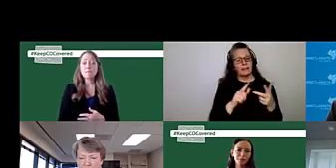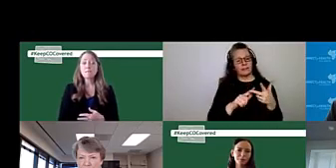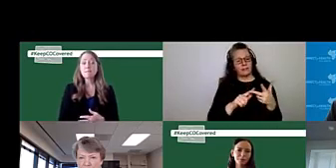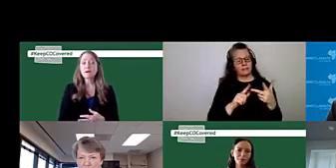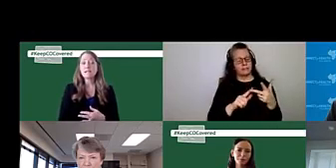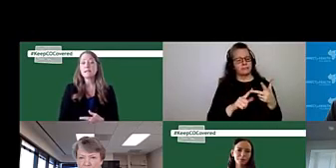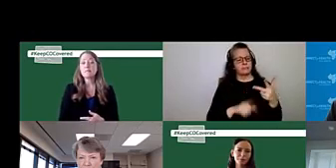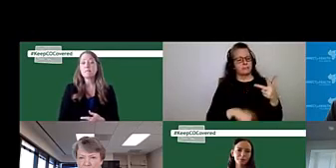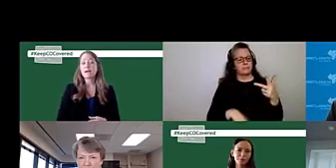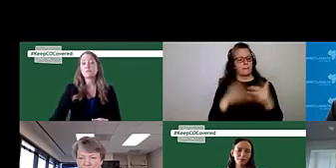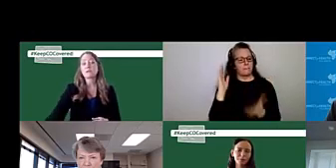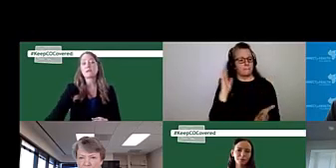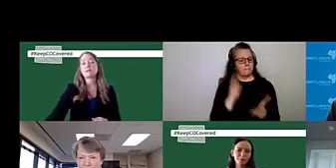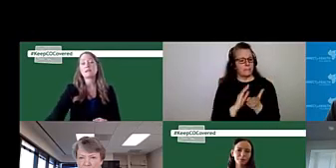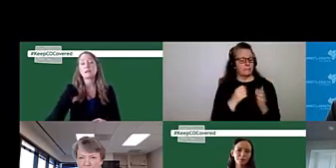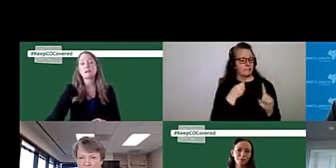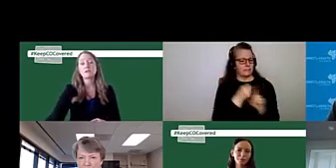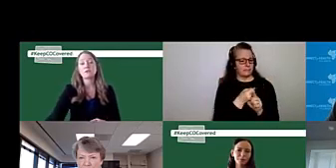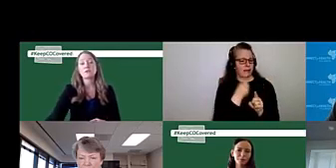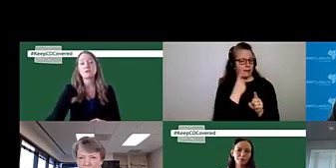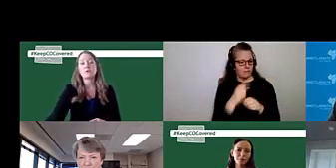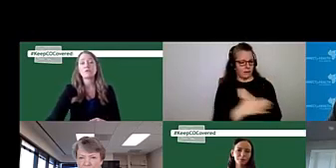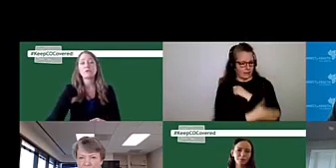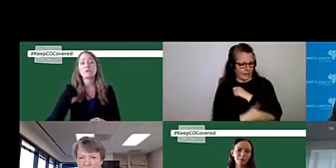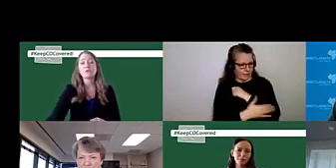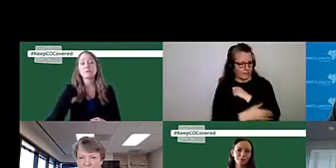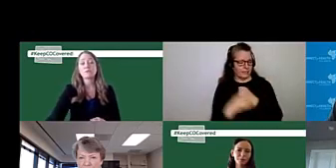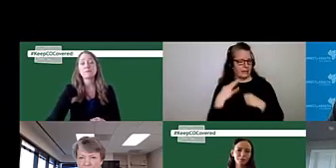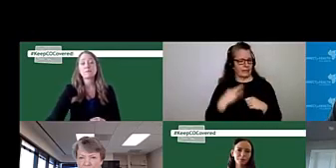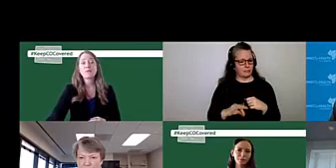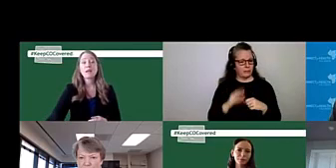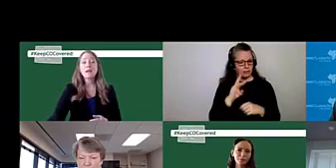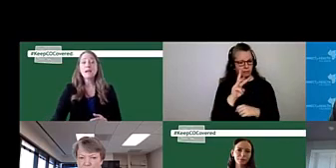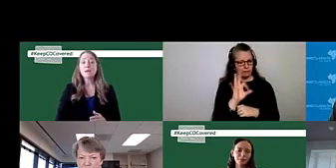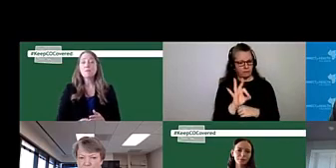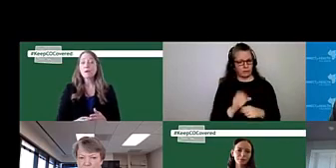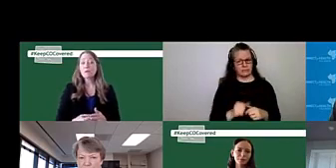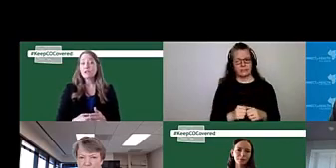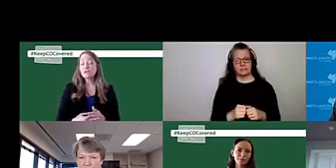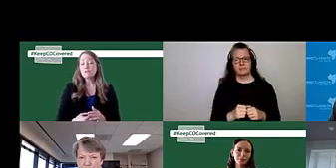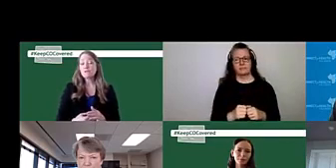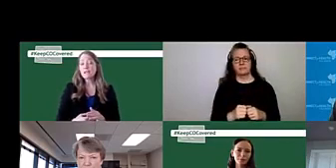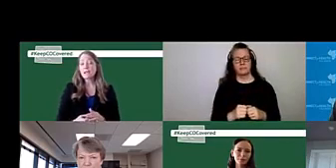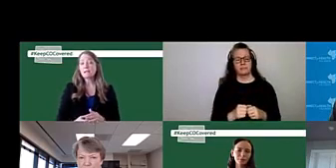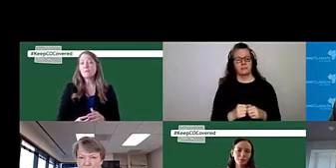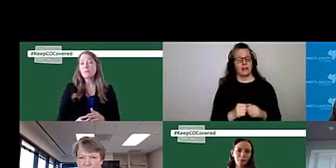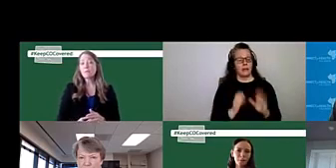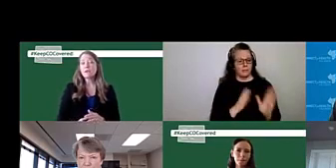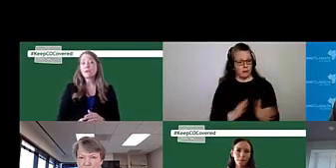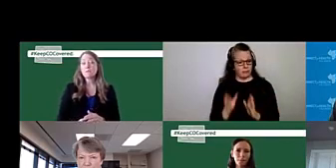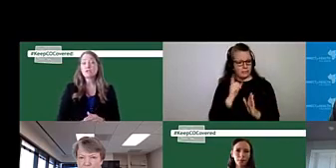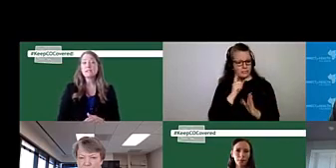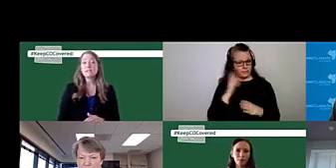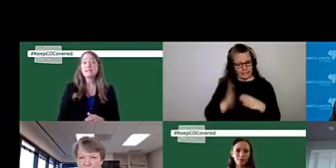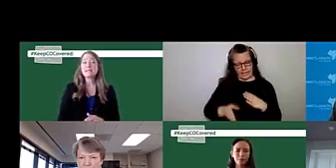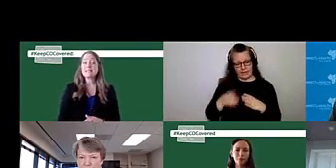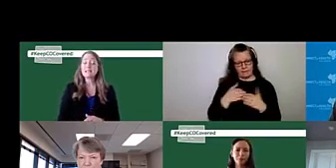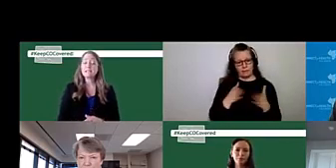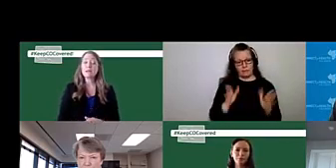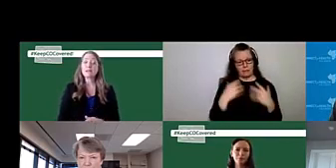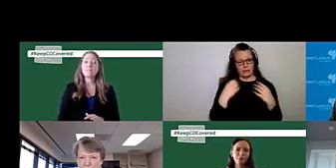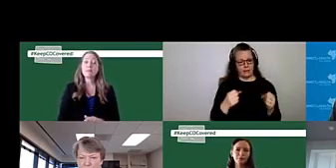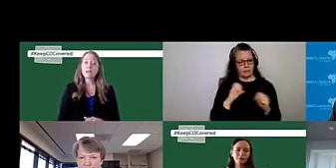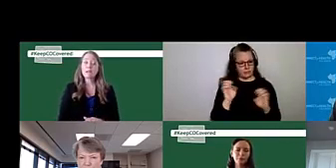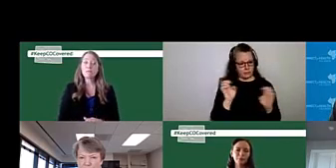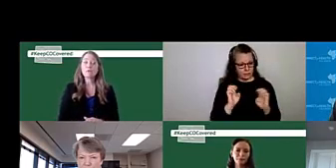to minimize impact to our county and eligibility workforce. In preparation for the end of the public health emergency, the